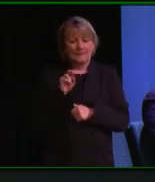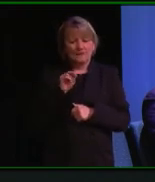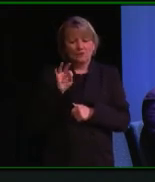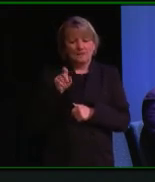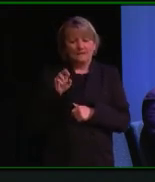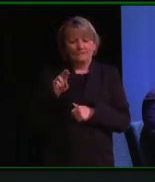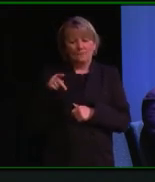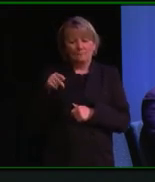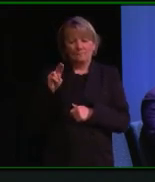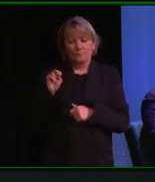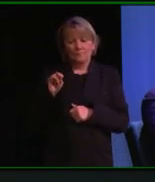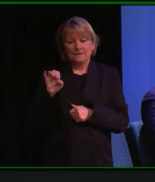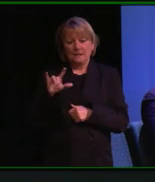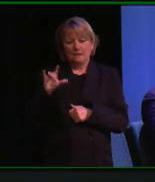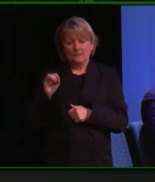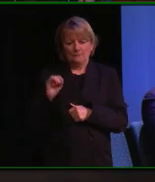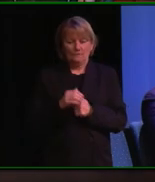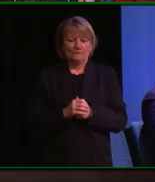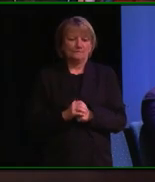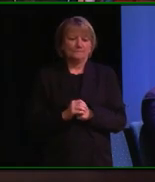Punello.